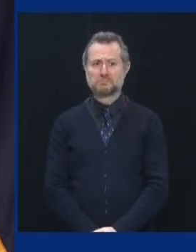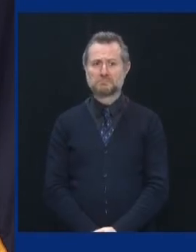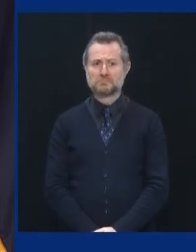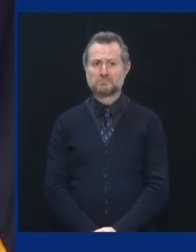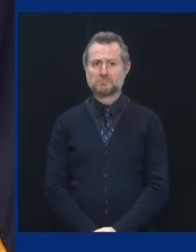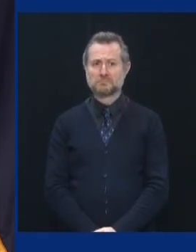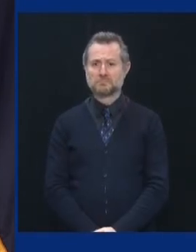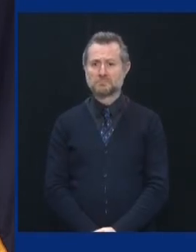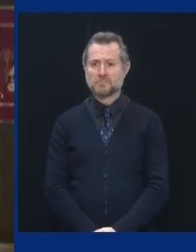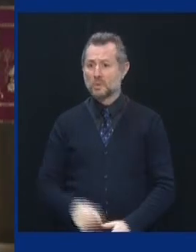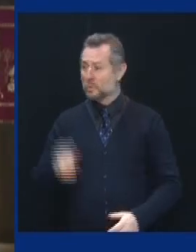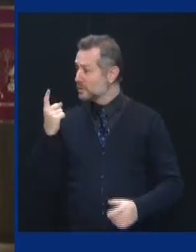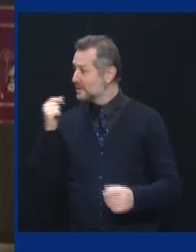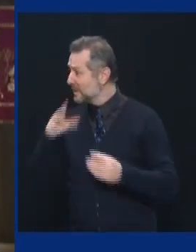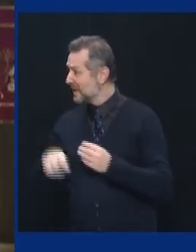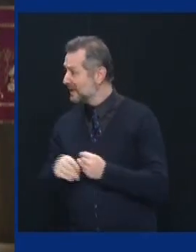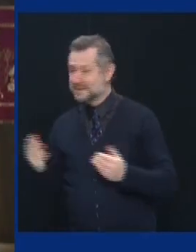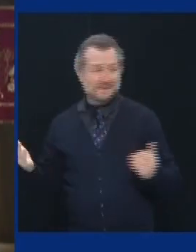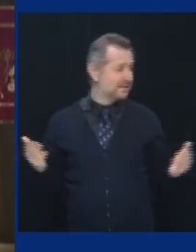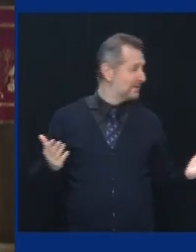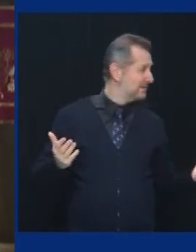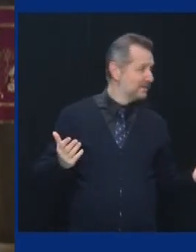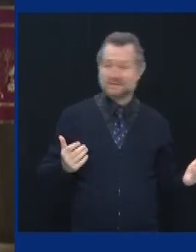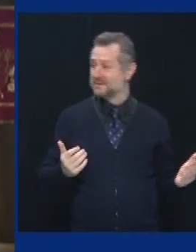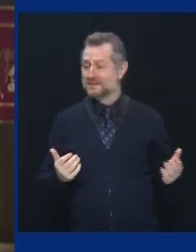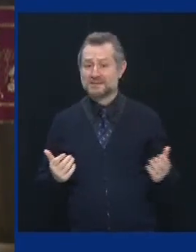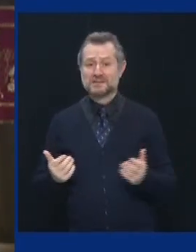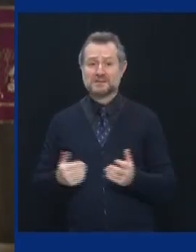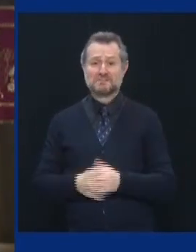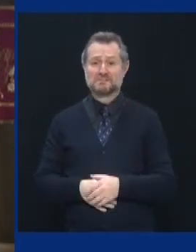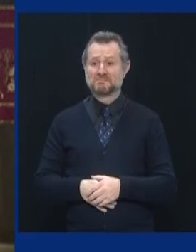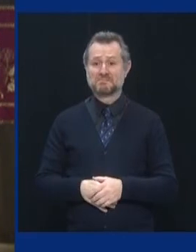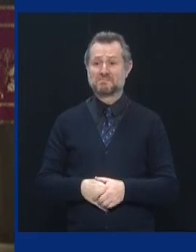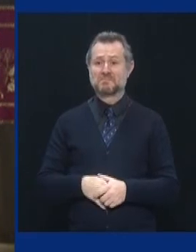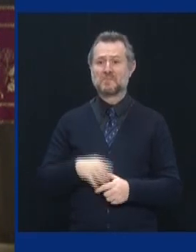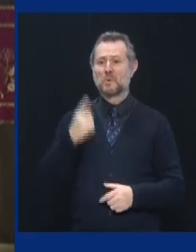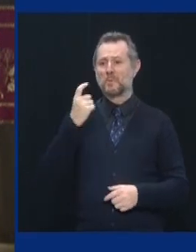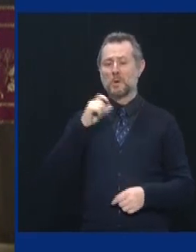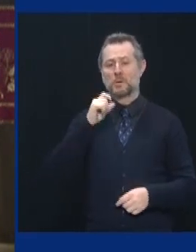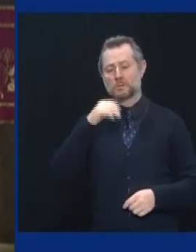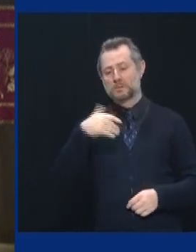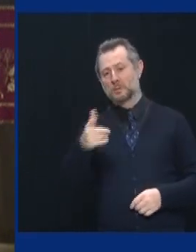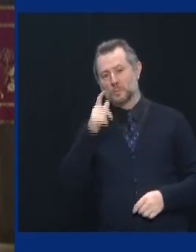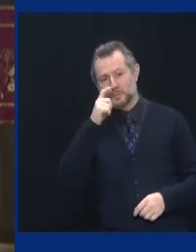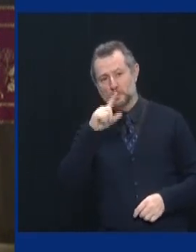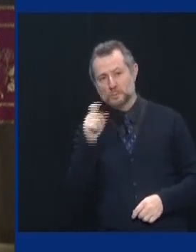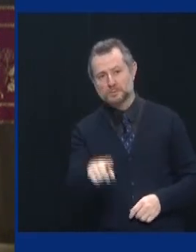You want to add anything on that? No. Yeah. One more question, operator.